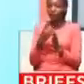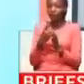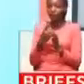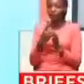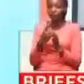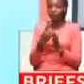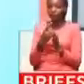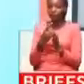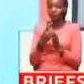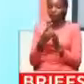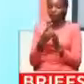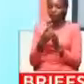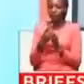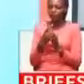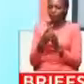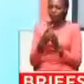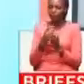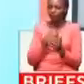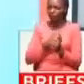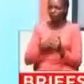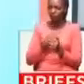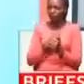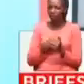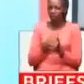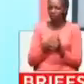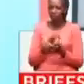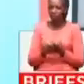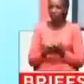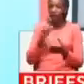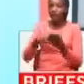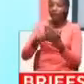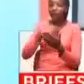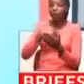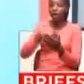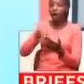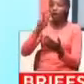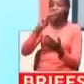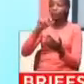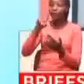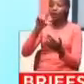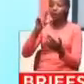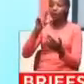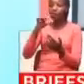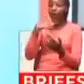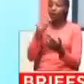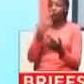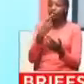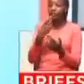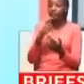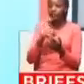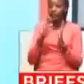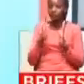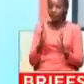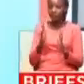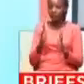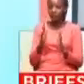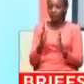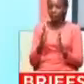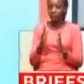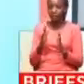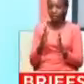where greed path leads. We also have Melody Canyon is saying, this dude never got past this.